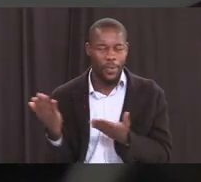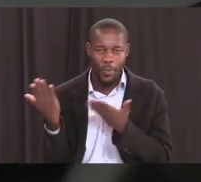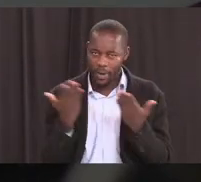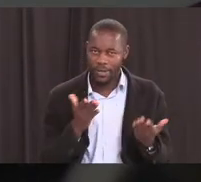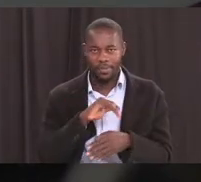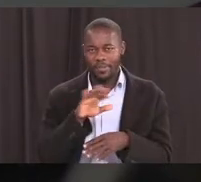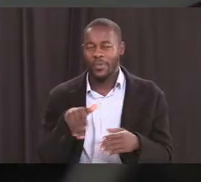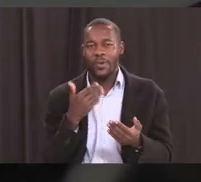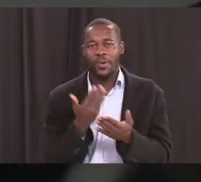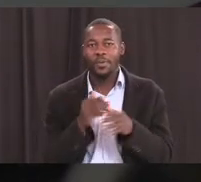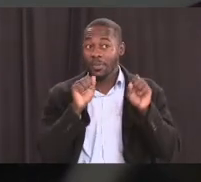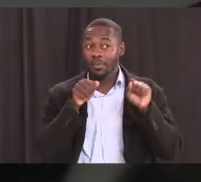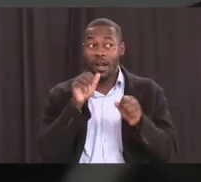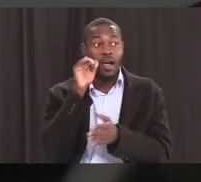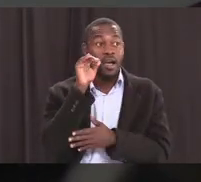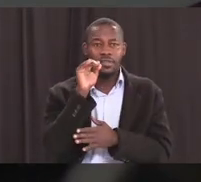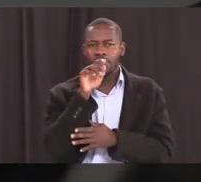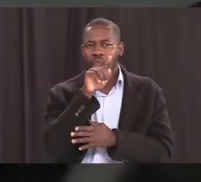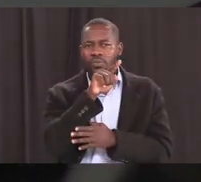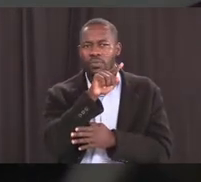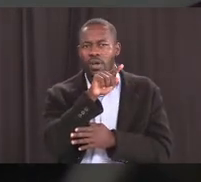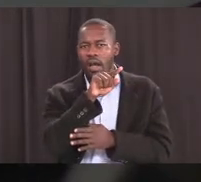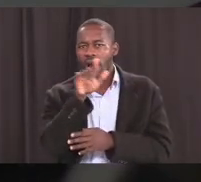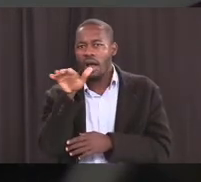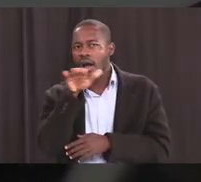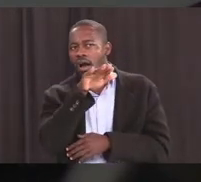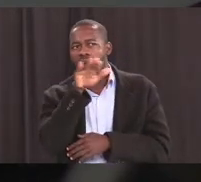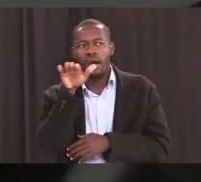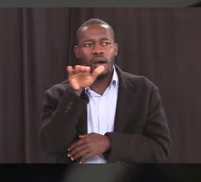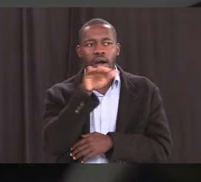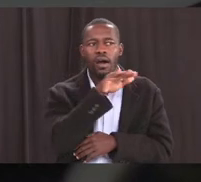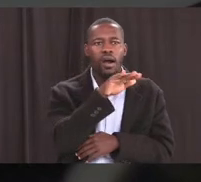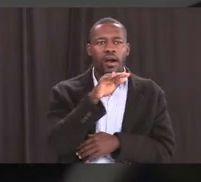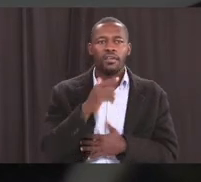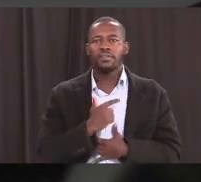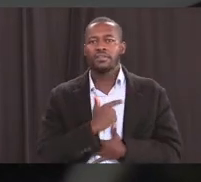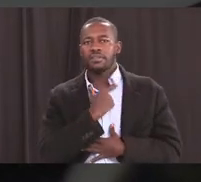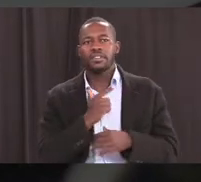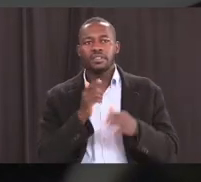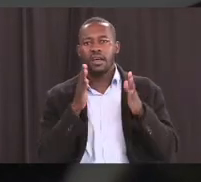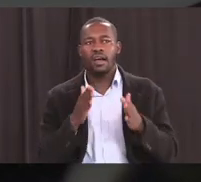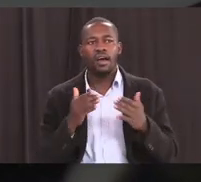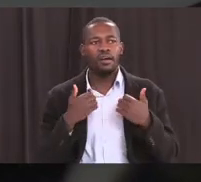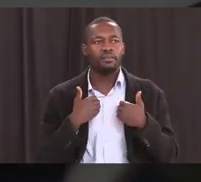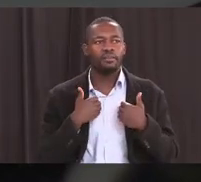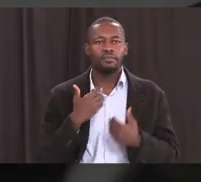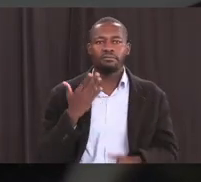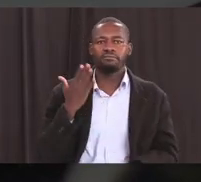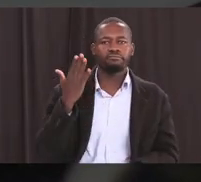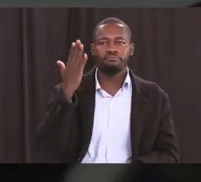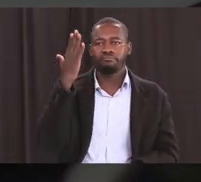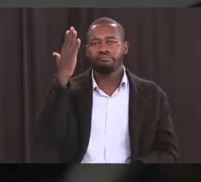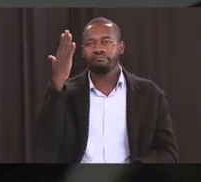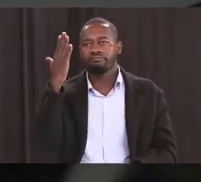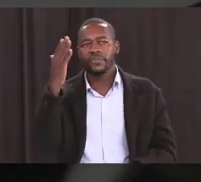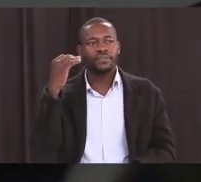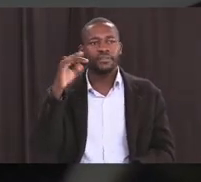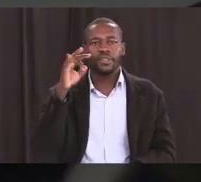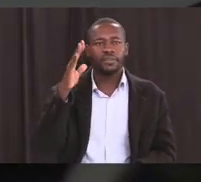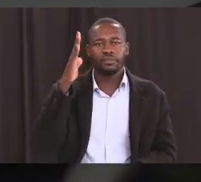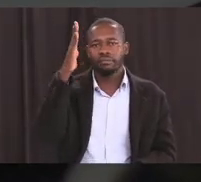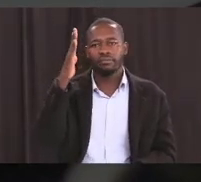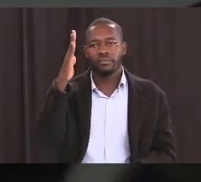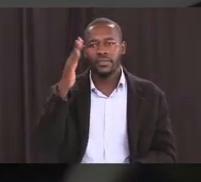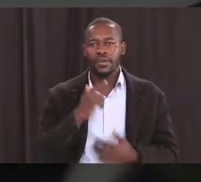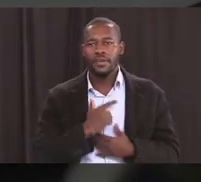And I'll just ask you to raise your hand at the moment so we can just acknowledge you. We won't embarrass you or make you stand up or anything like that.